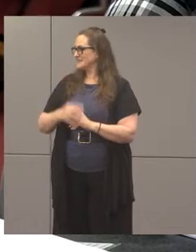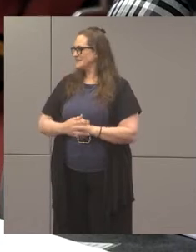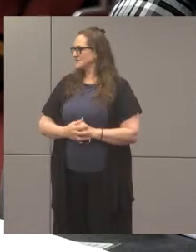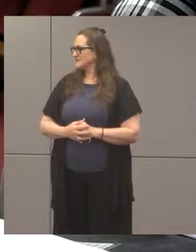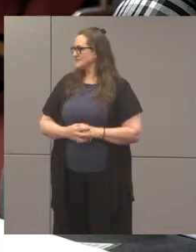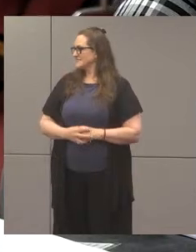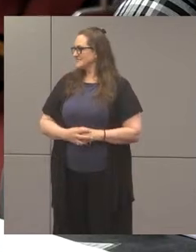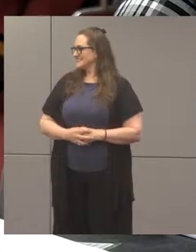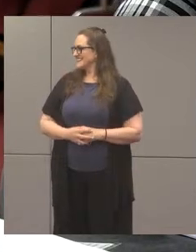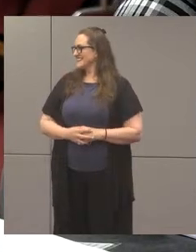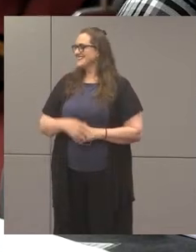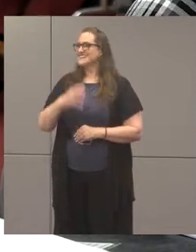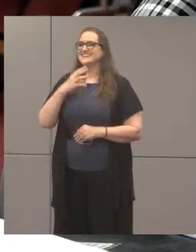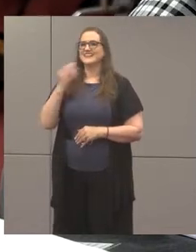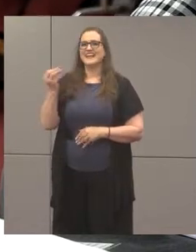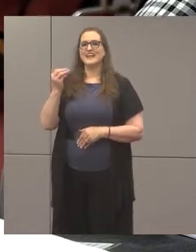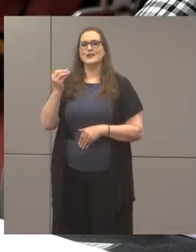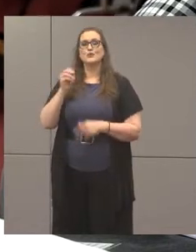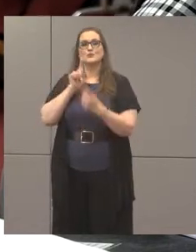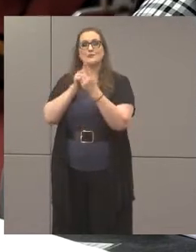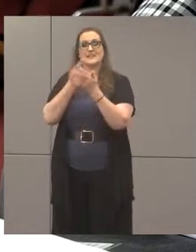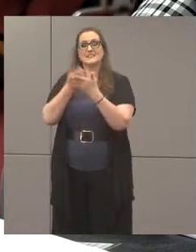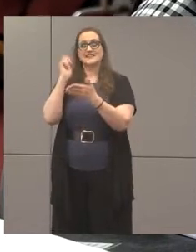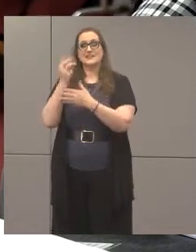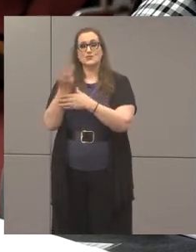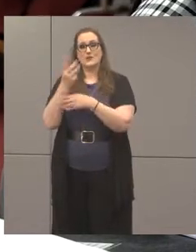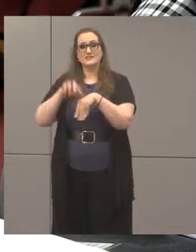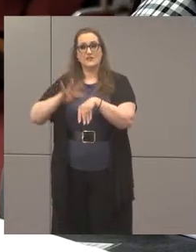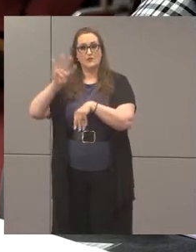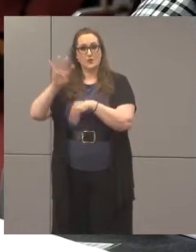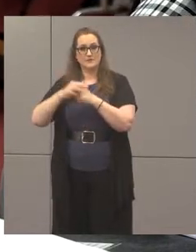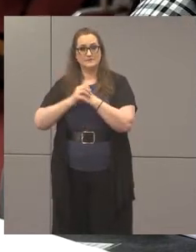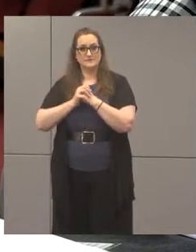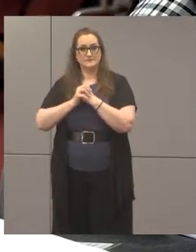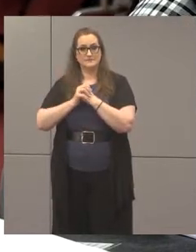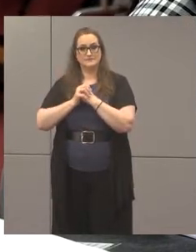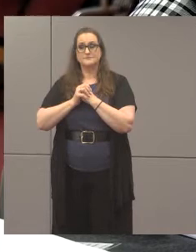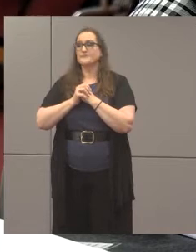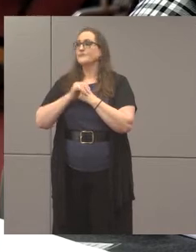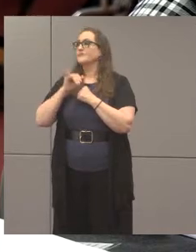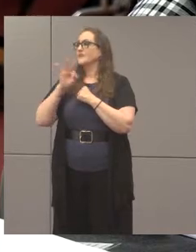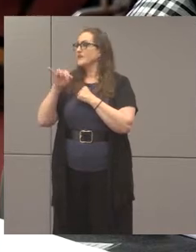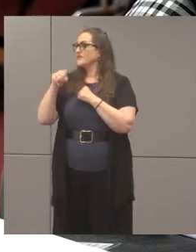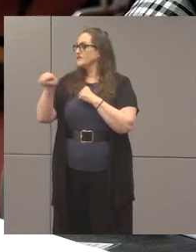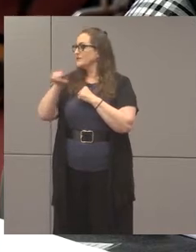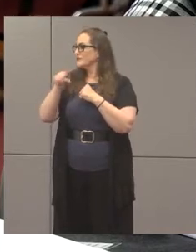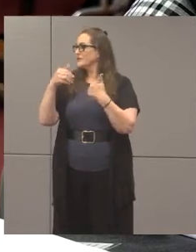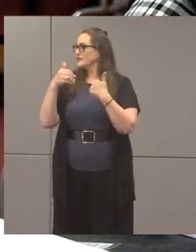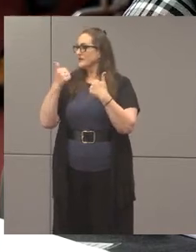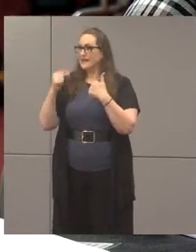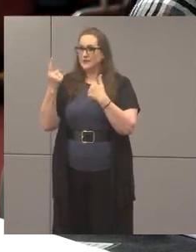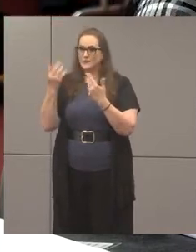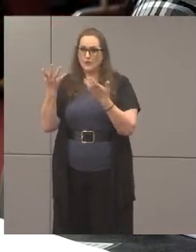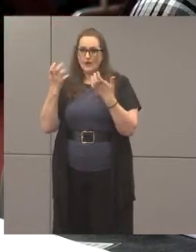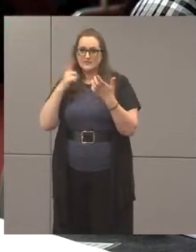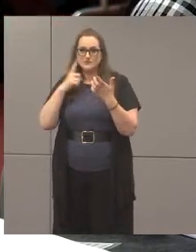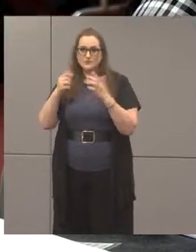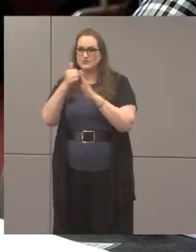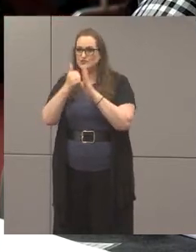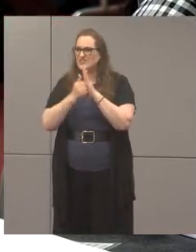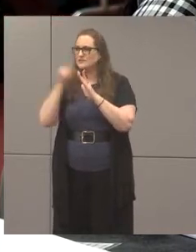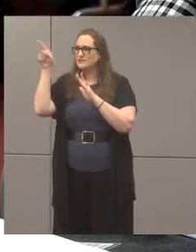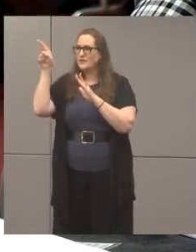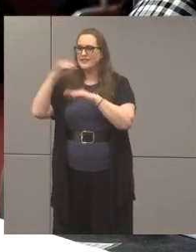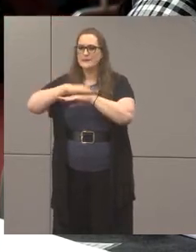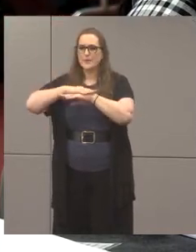on. And we did meet last Wednesday at 4 PM. So if there are, if anybody wants one of the agendas, they're back there on the